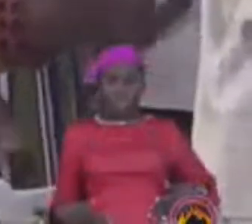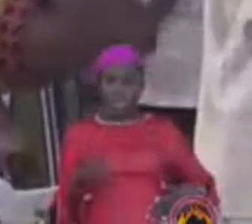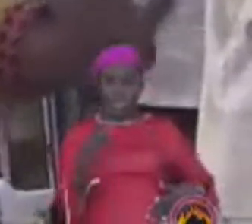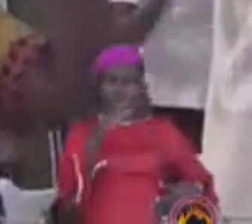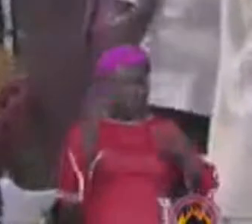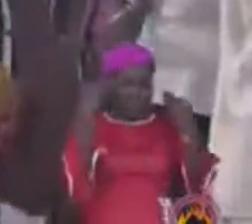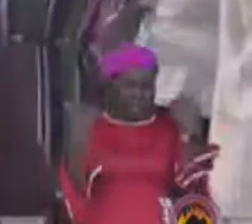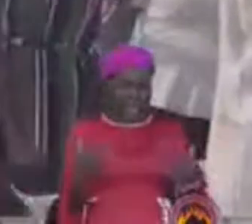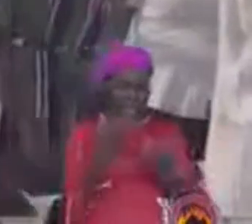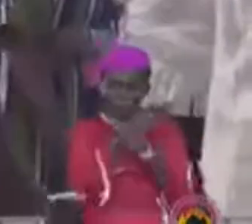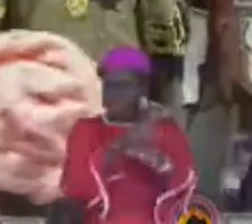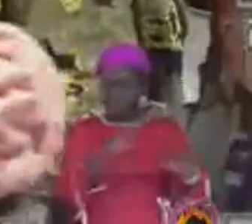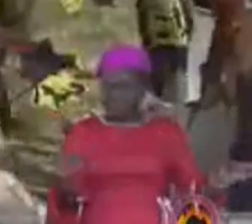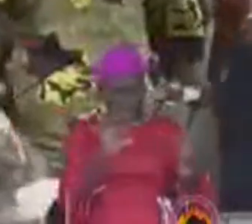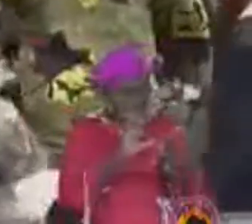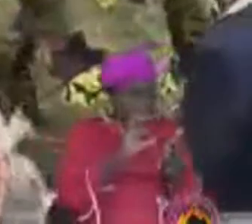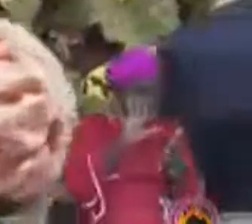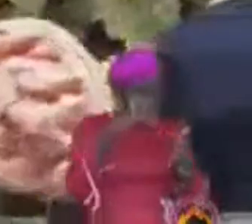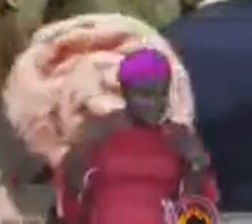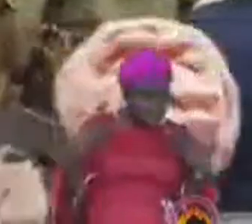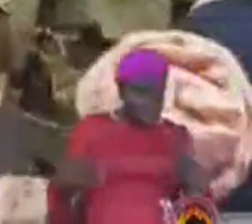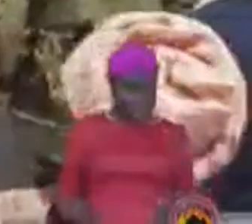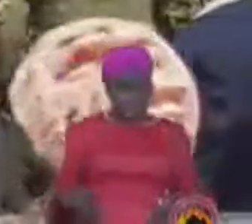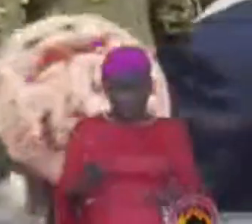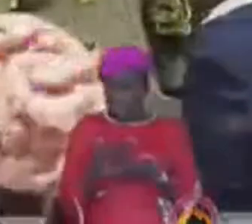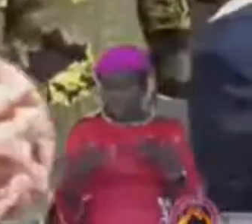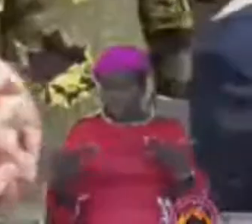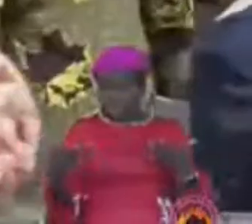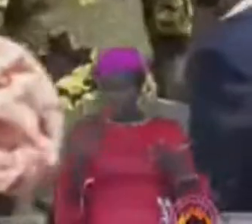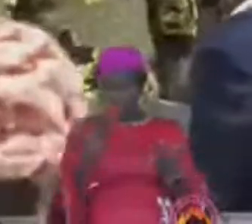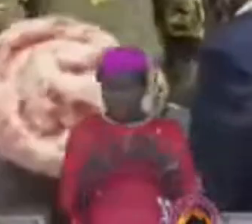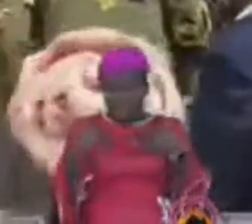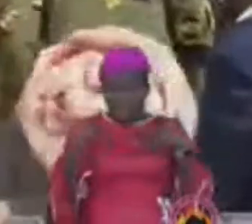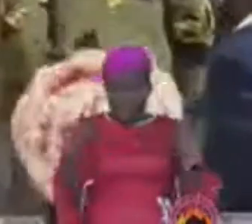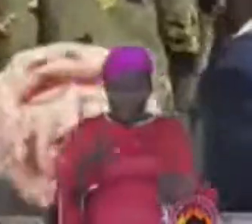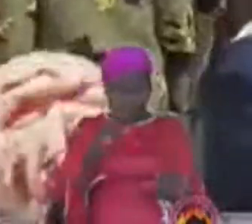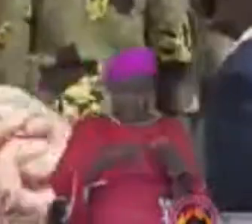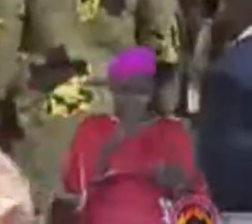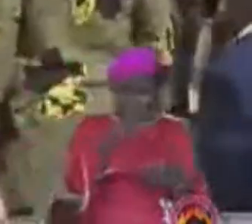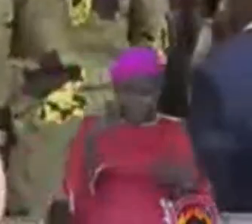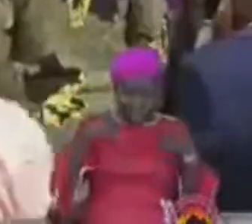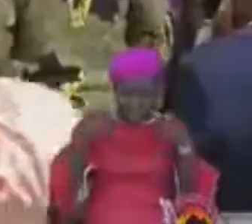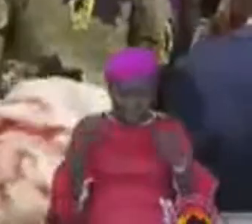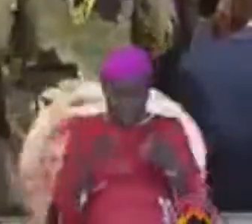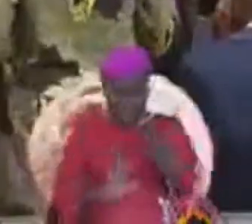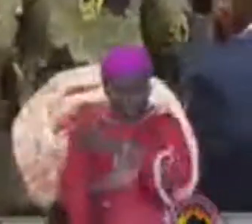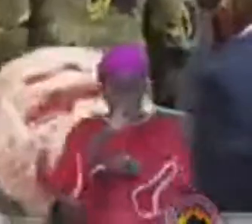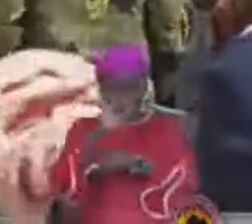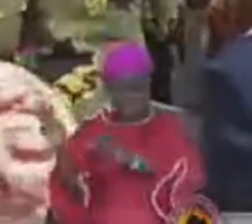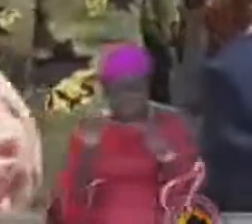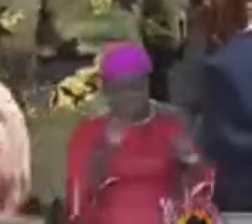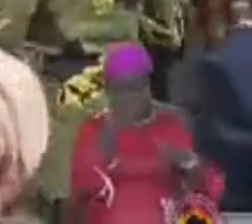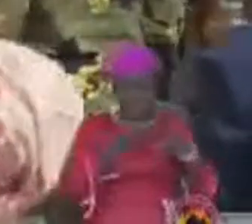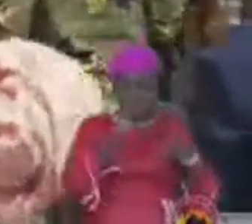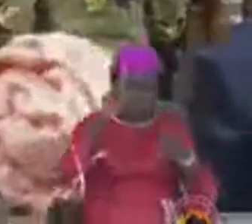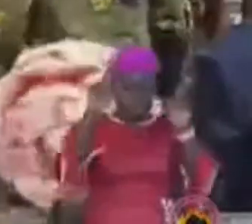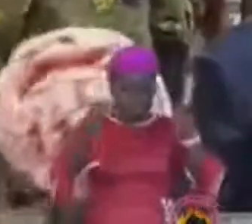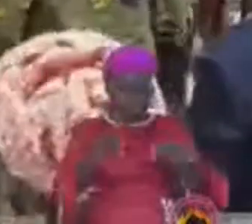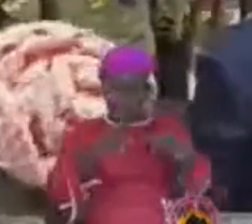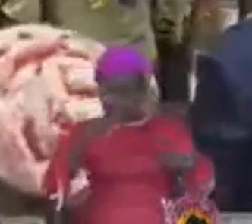womb. Something has happened to you right there. The power of God is still moving from person to person.